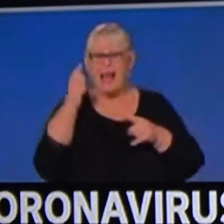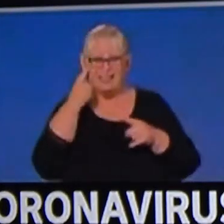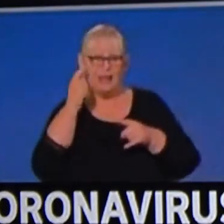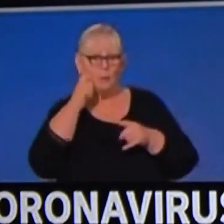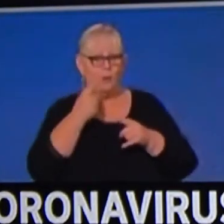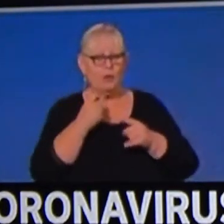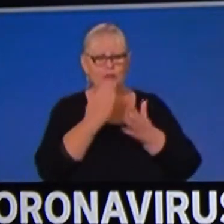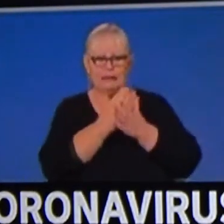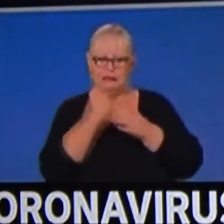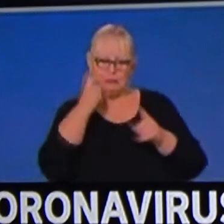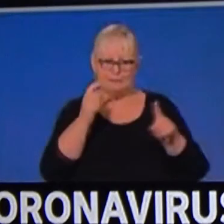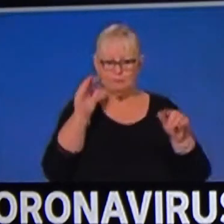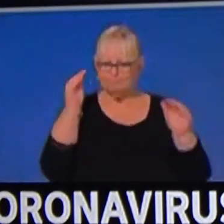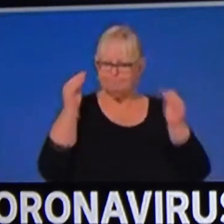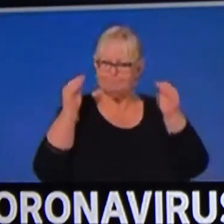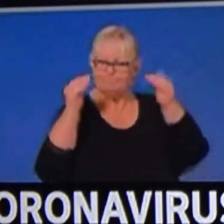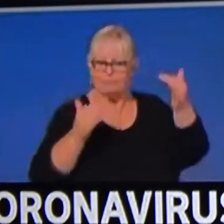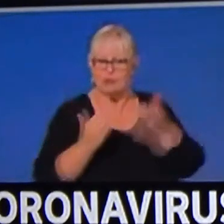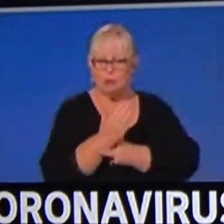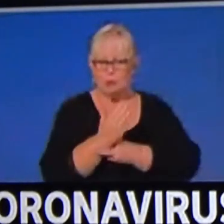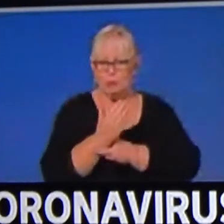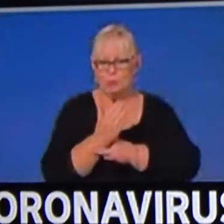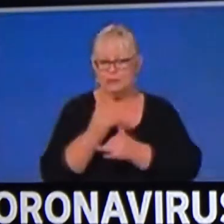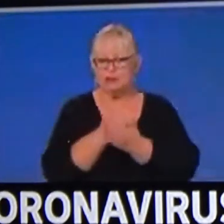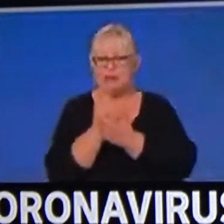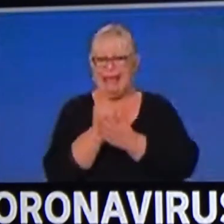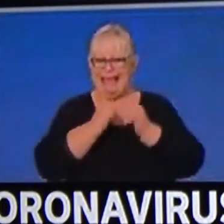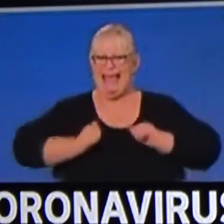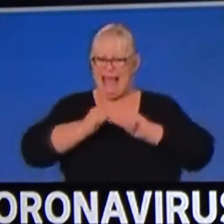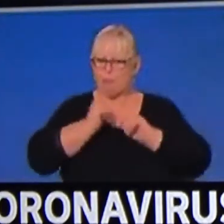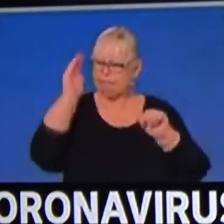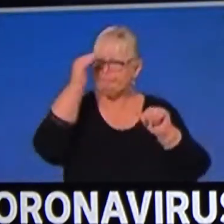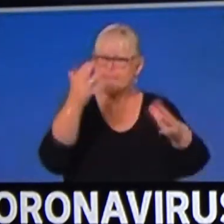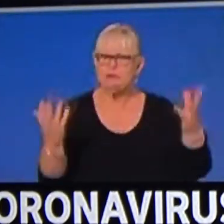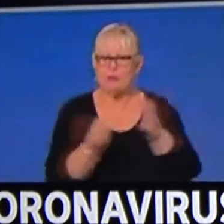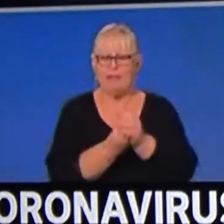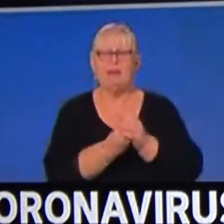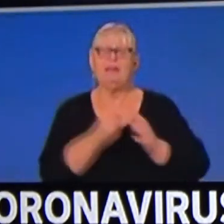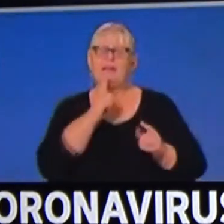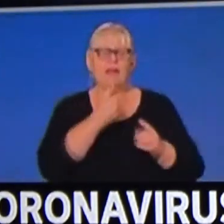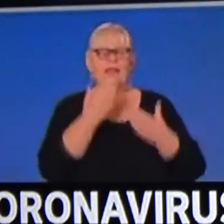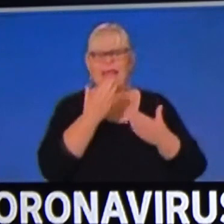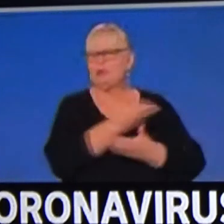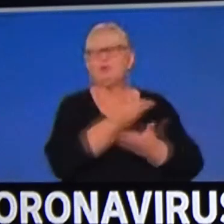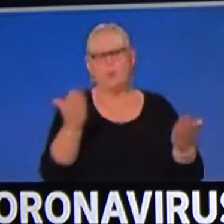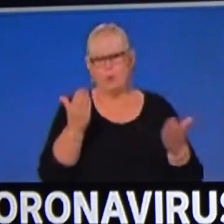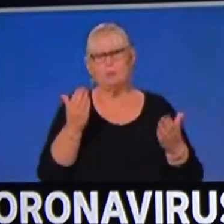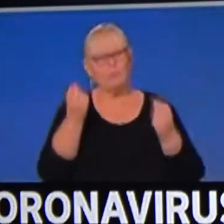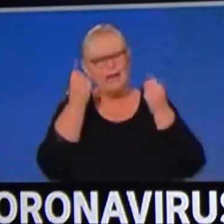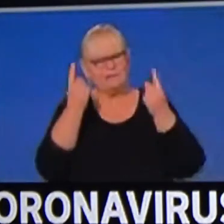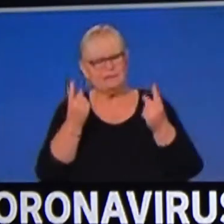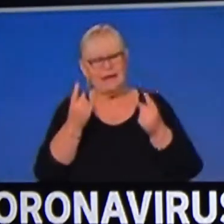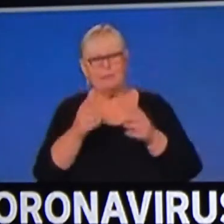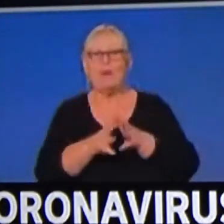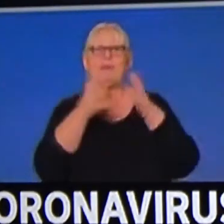of shared purpose on that front across the National Cabinet. And again, I thank them for collectively understanding that